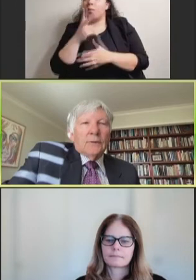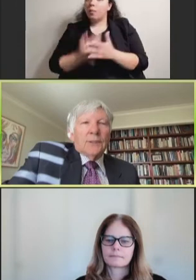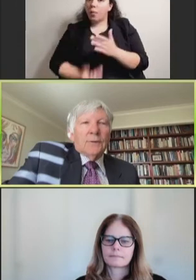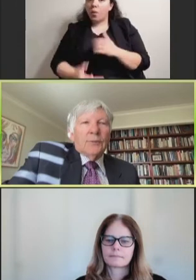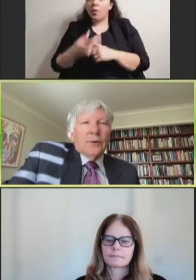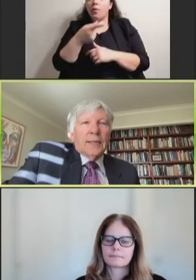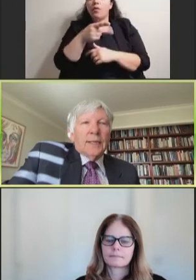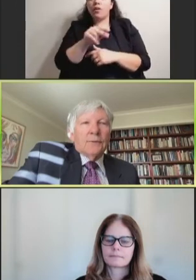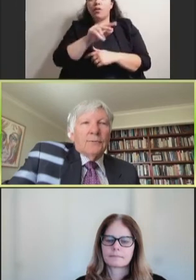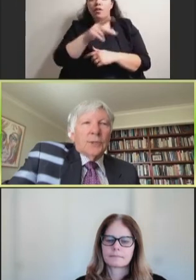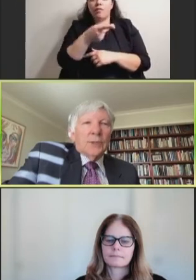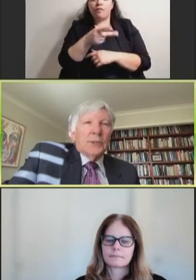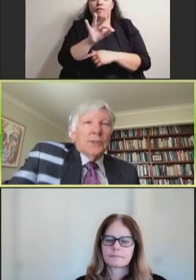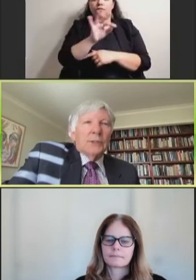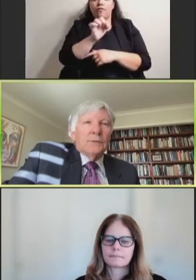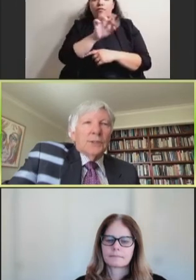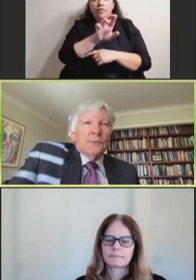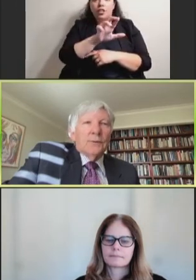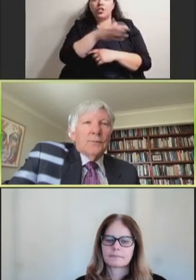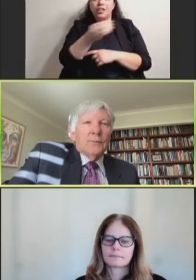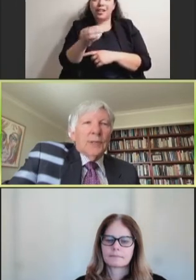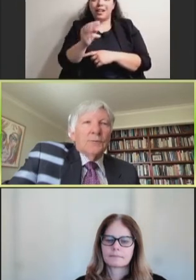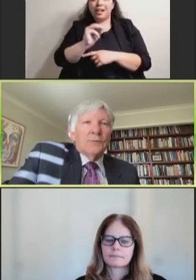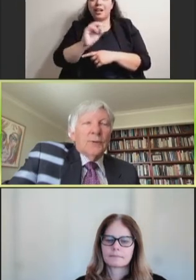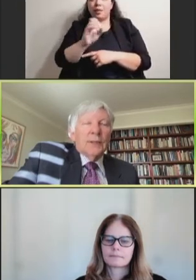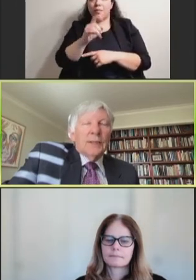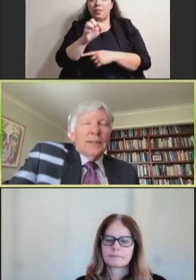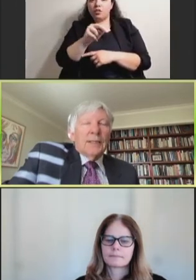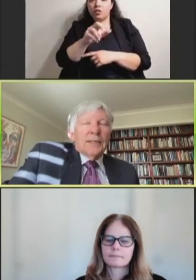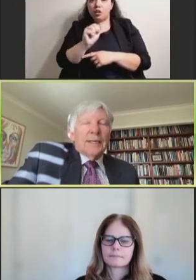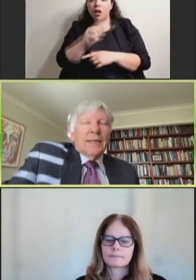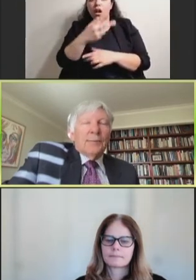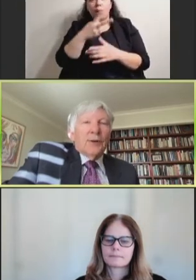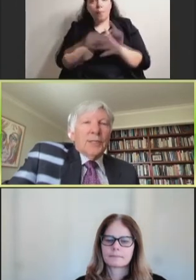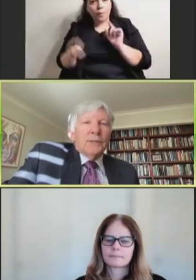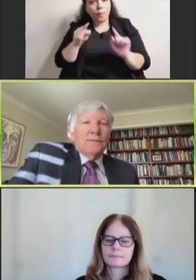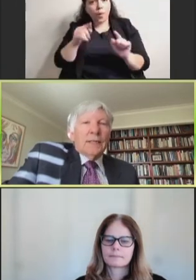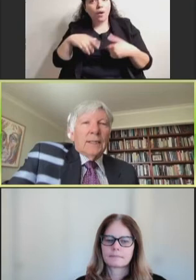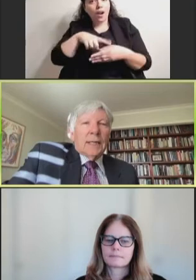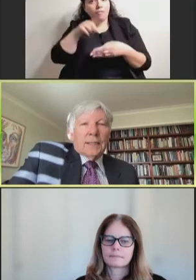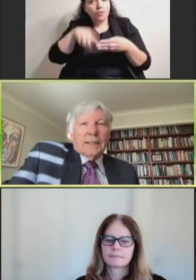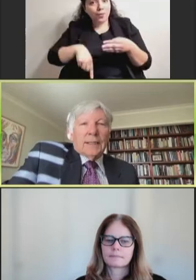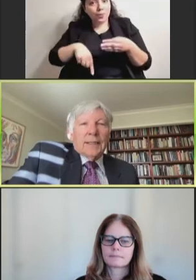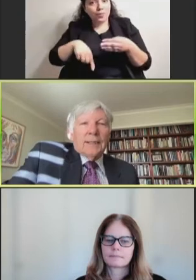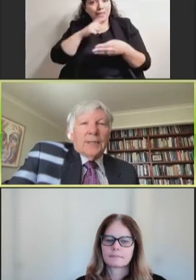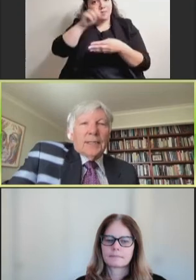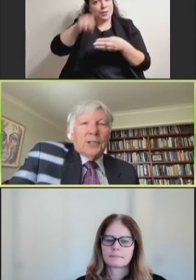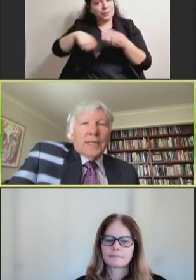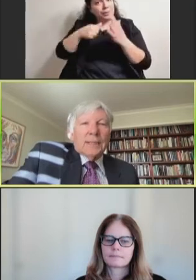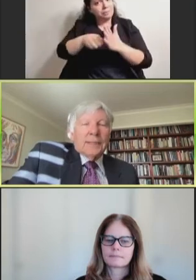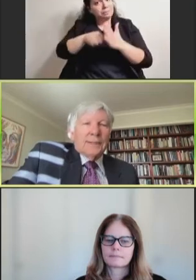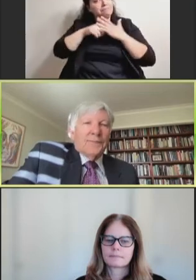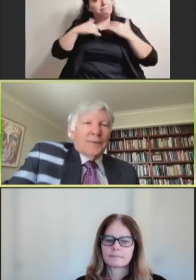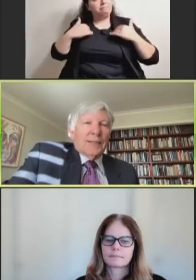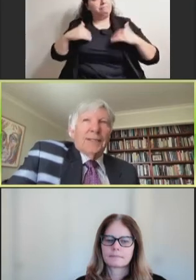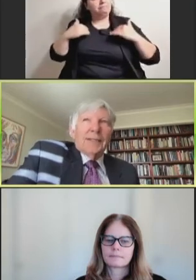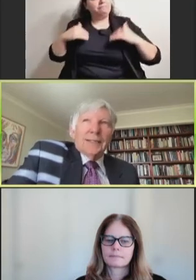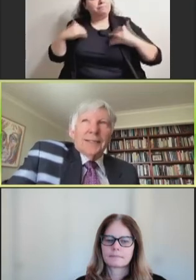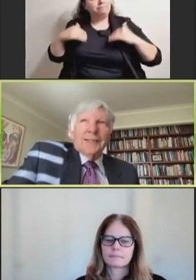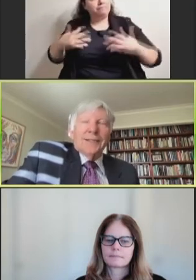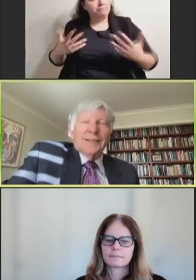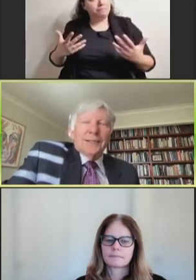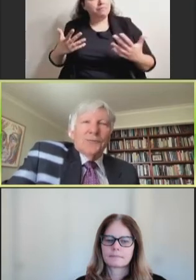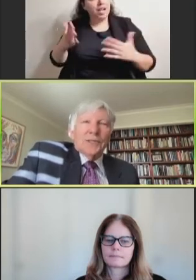Moderna groups had reported out the results, and the results were much more impressive than I think anybody expected.